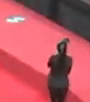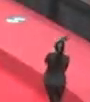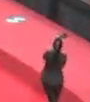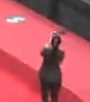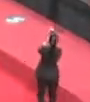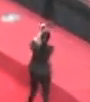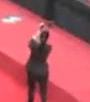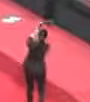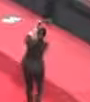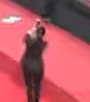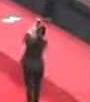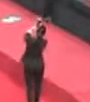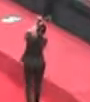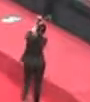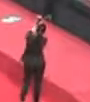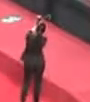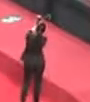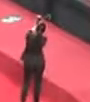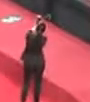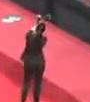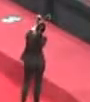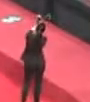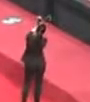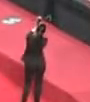Please be seated.